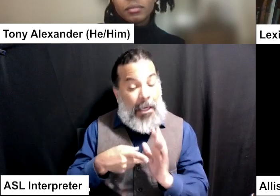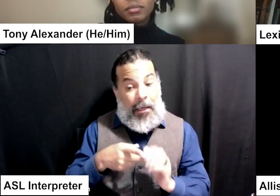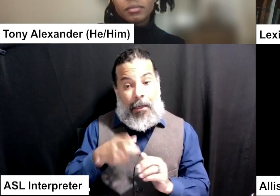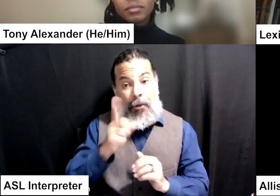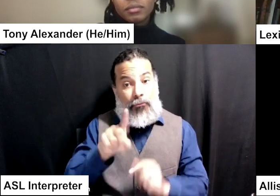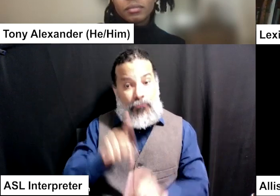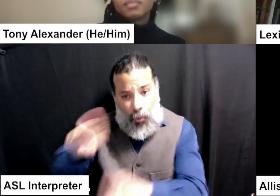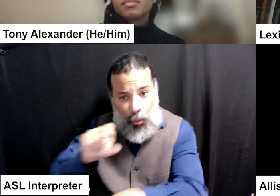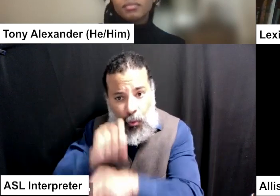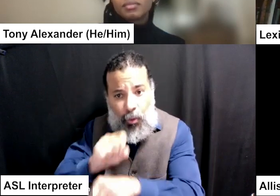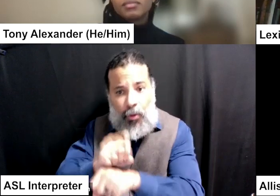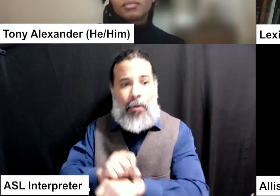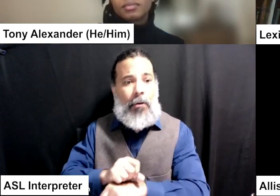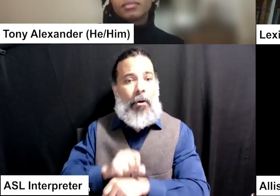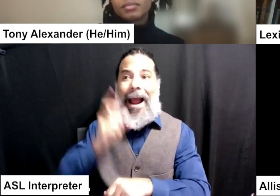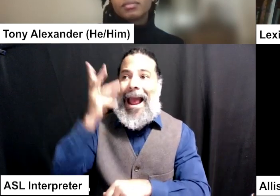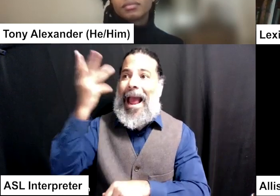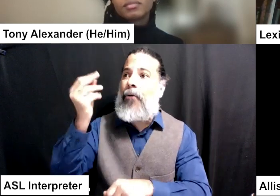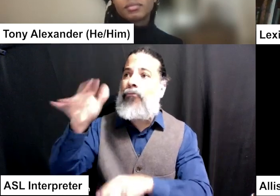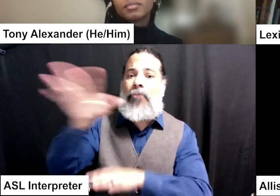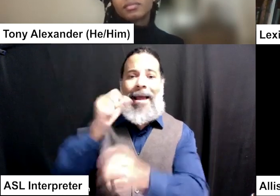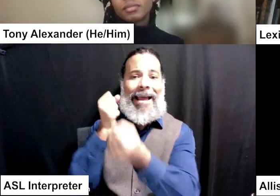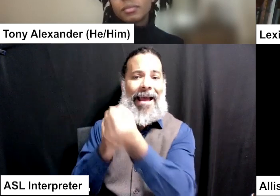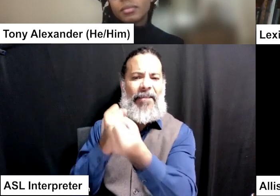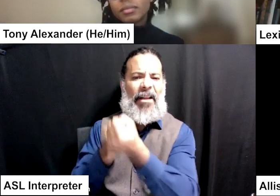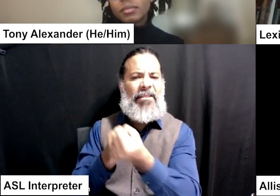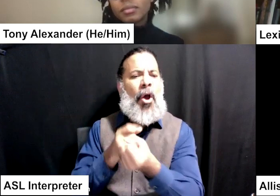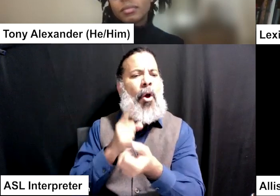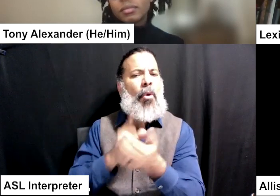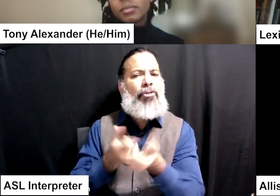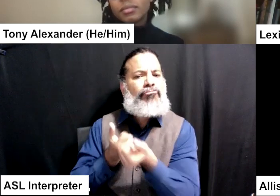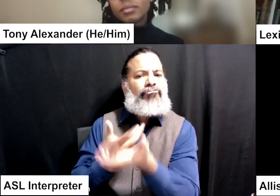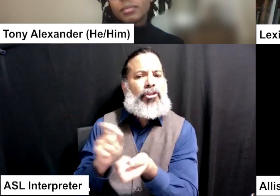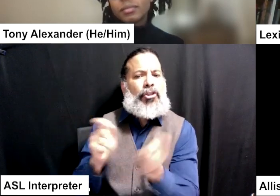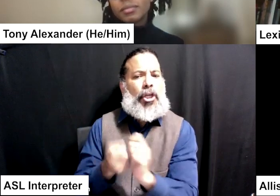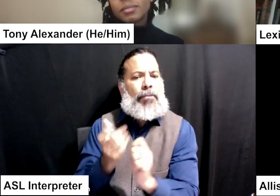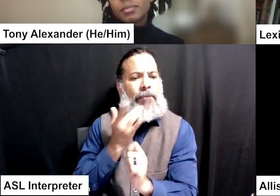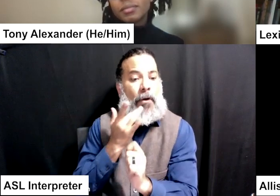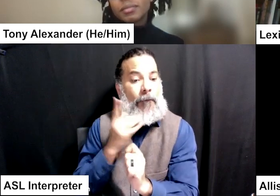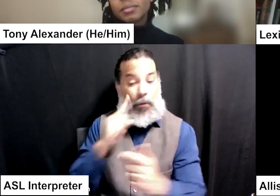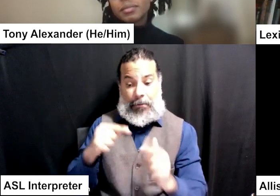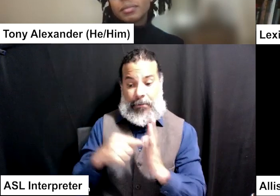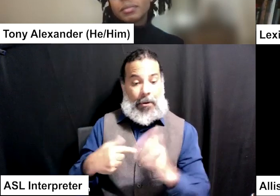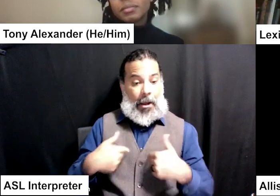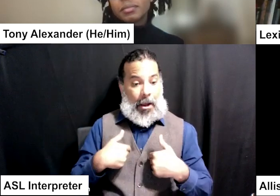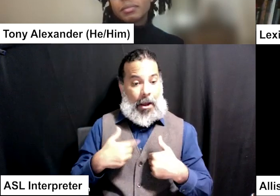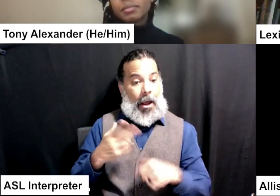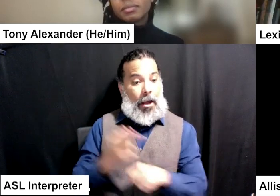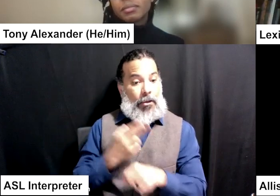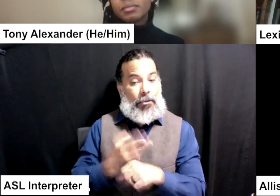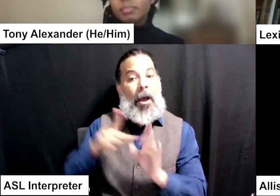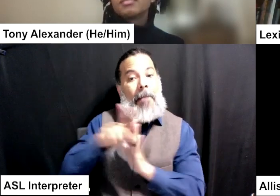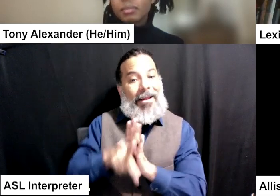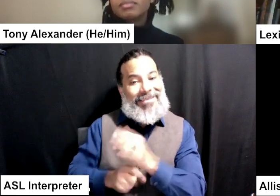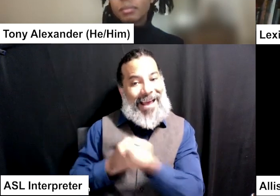to work or when you are out there advocating, what's the lever of change that you prefer to use? For example, I typically use policy